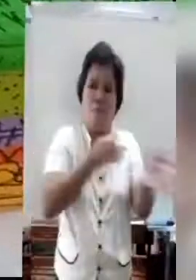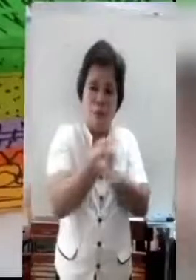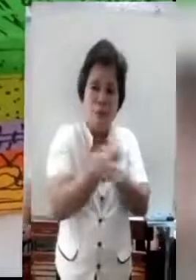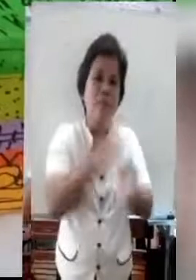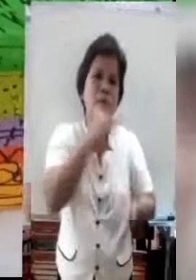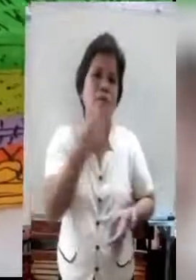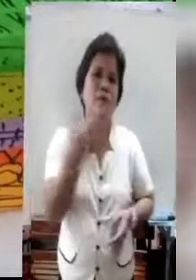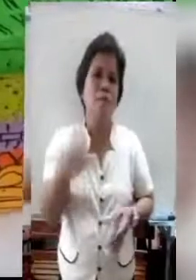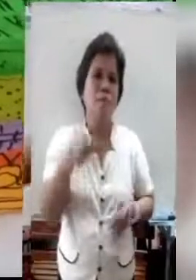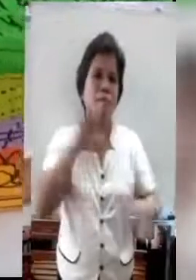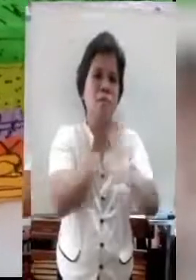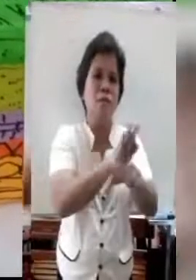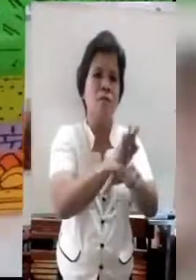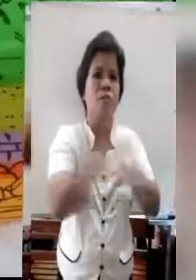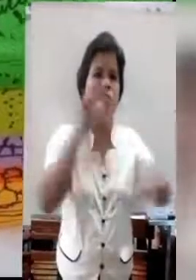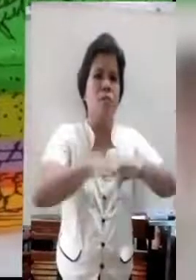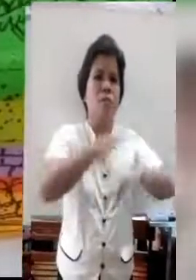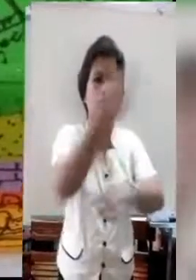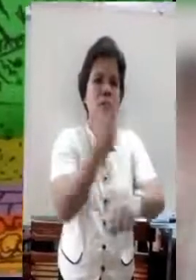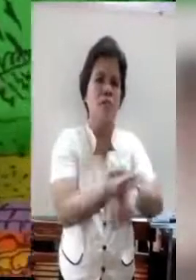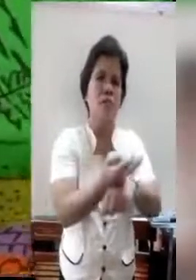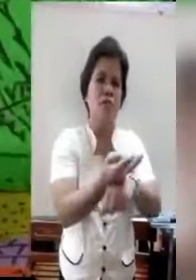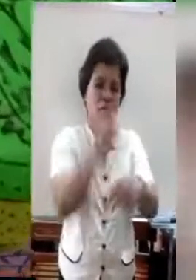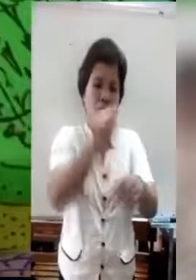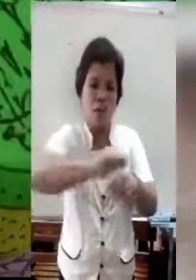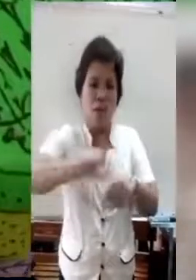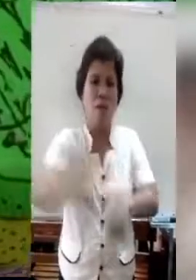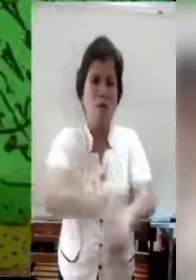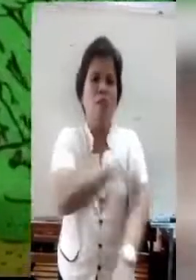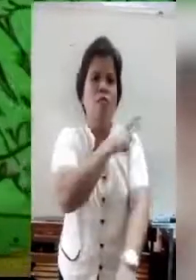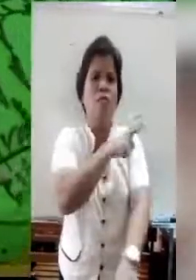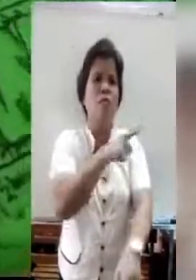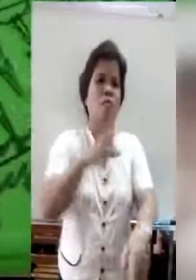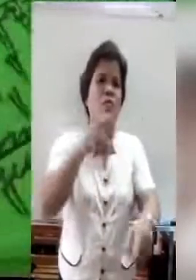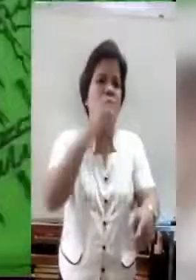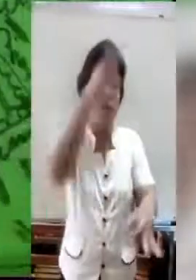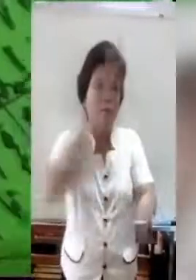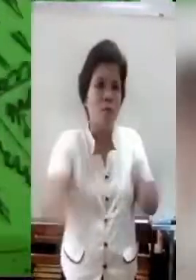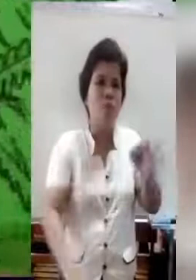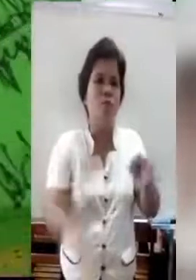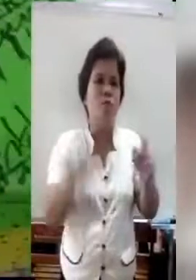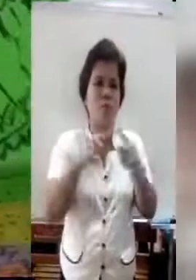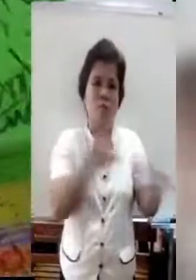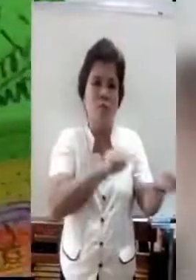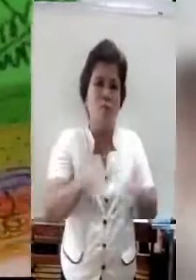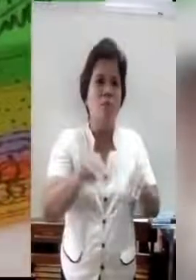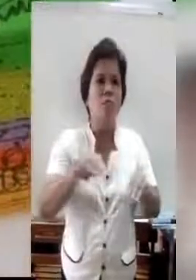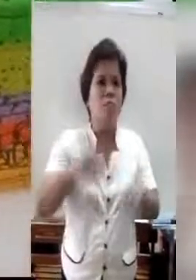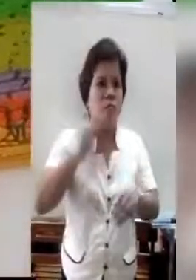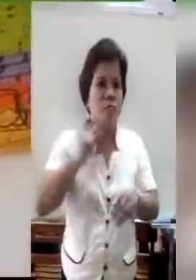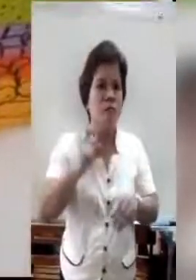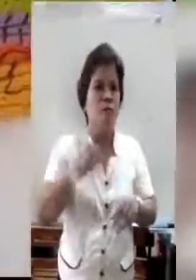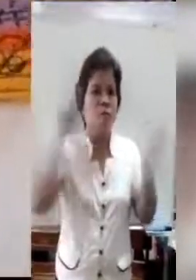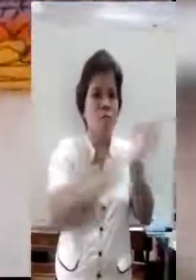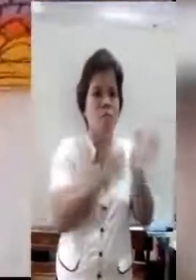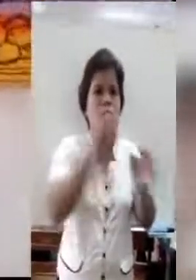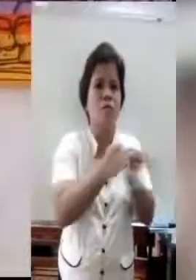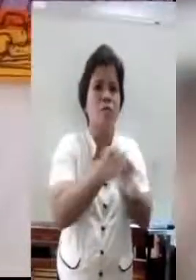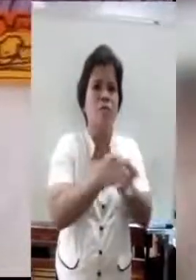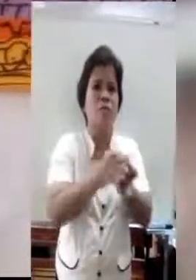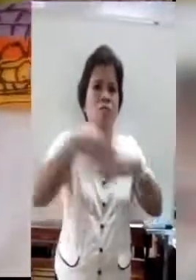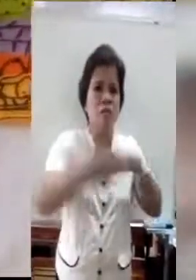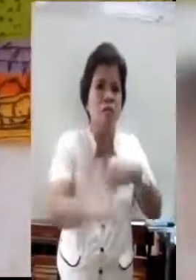Friction is the force on the rocks along fault that prevents the rock to move right away. Once friction is overcome, the